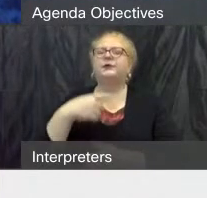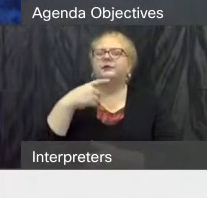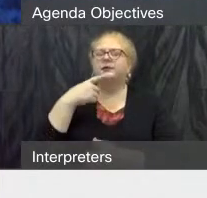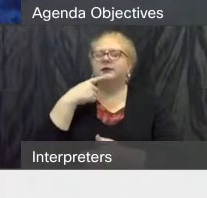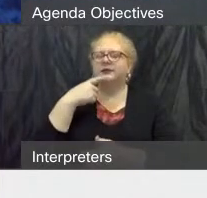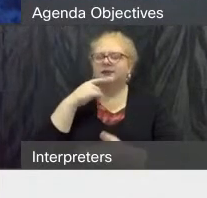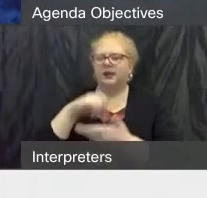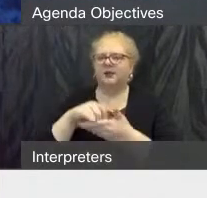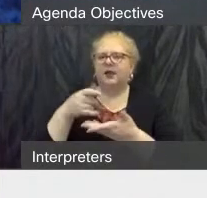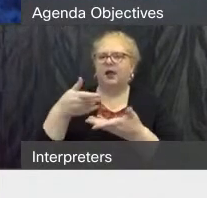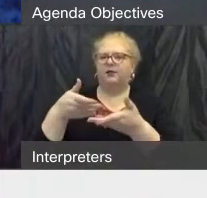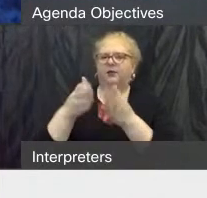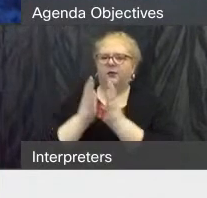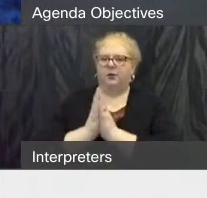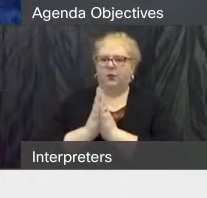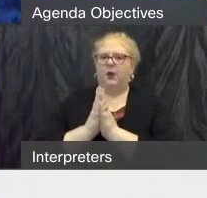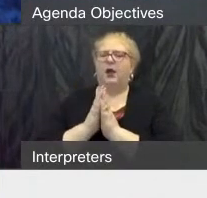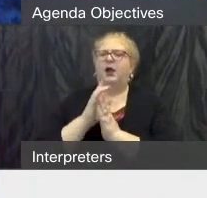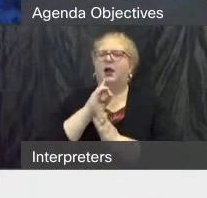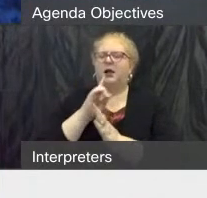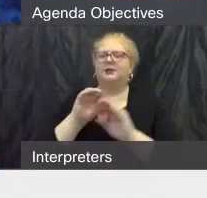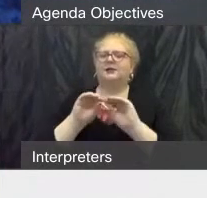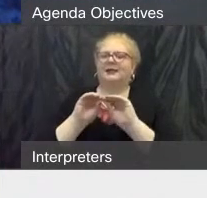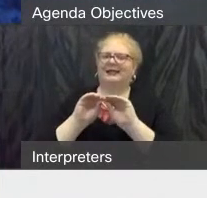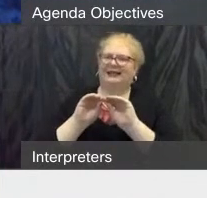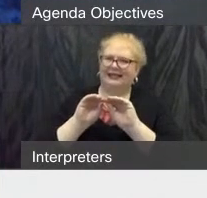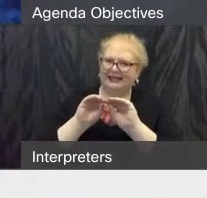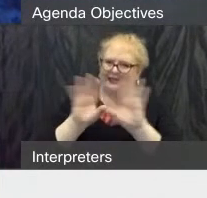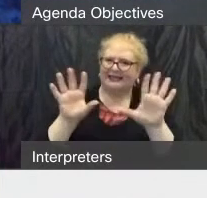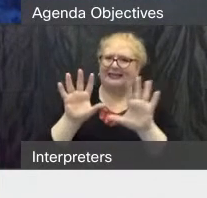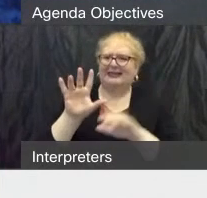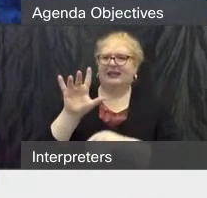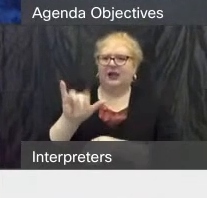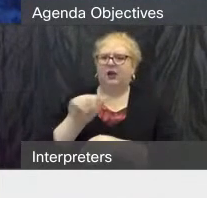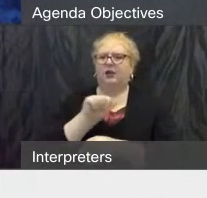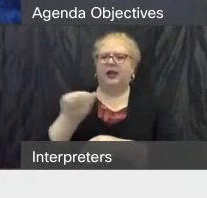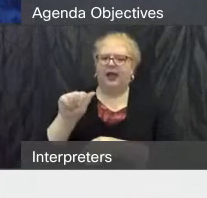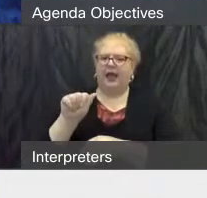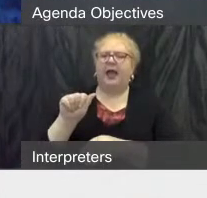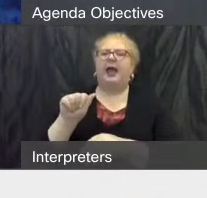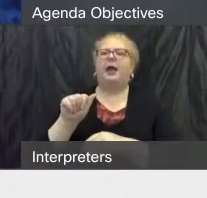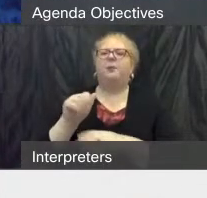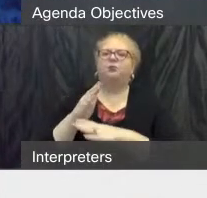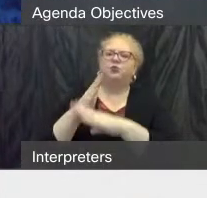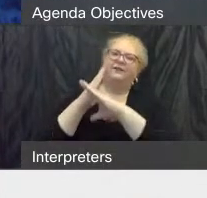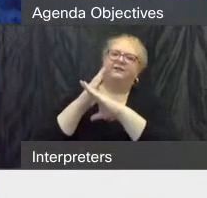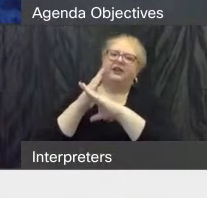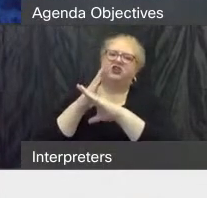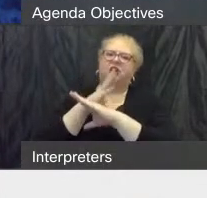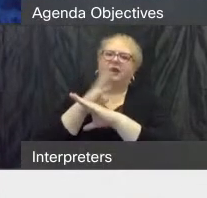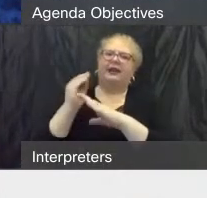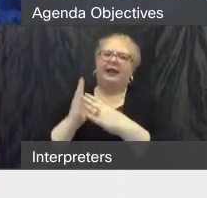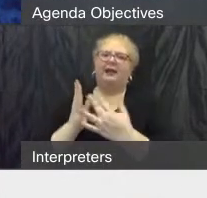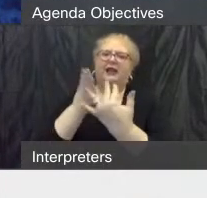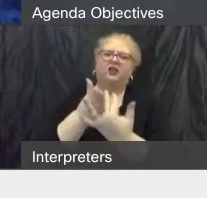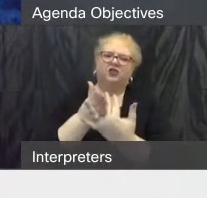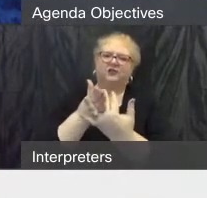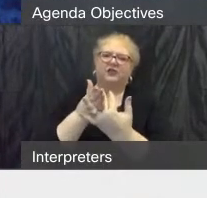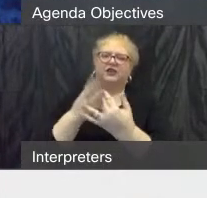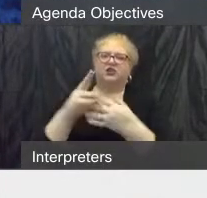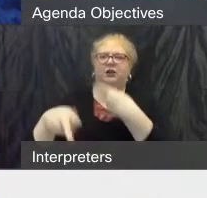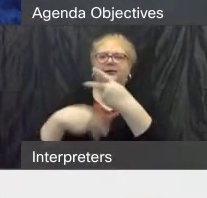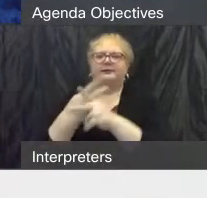a prevention and intervention type funding, and